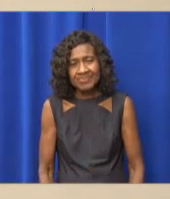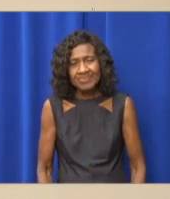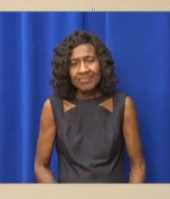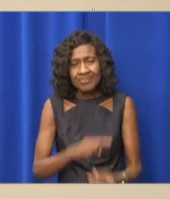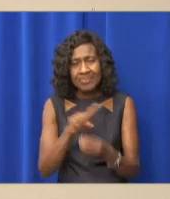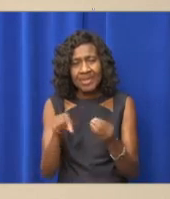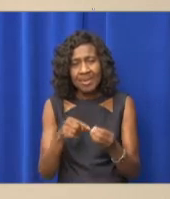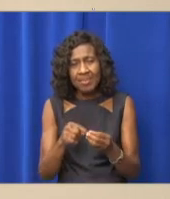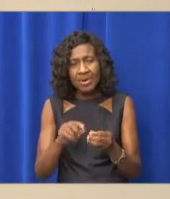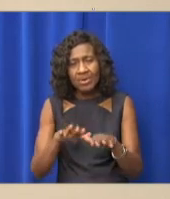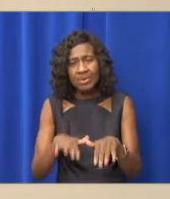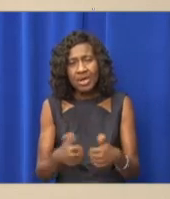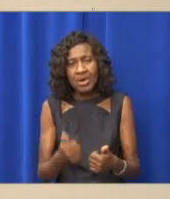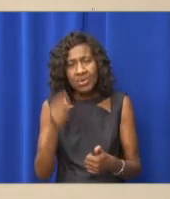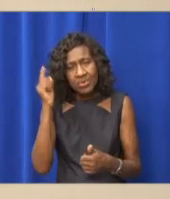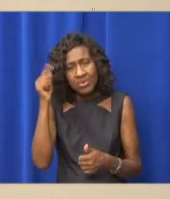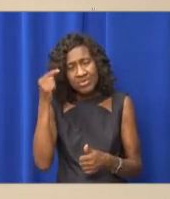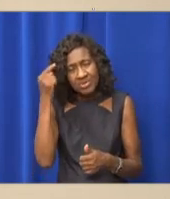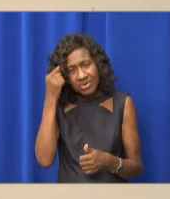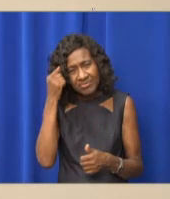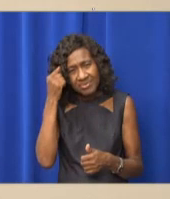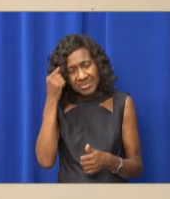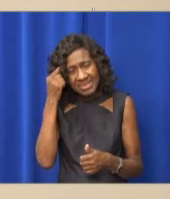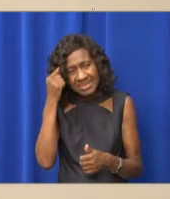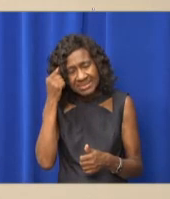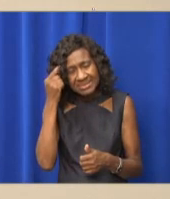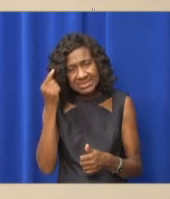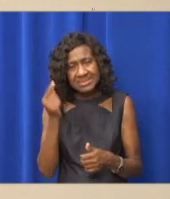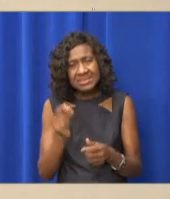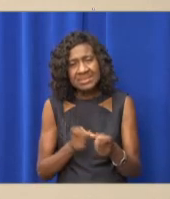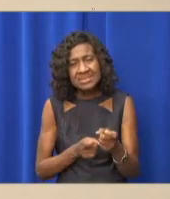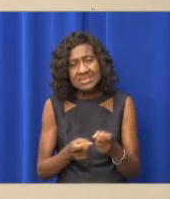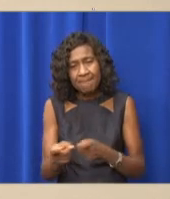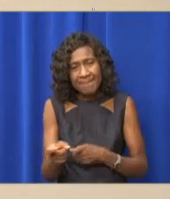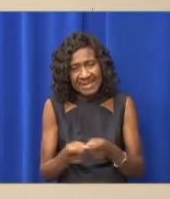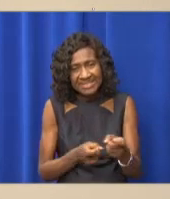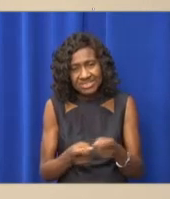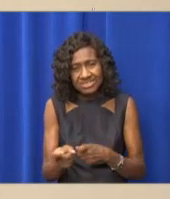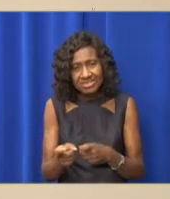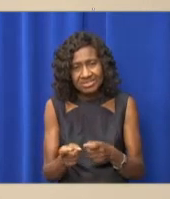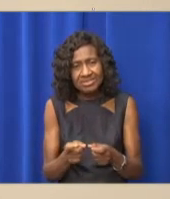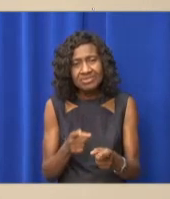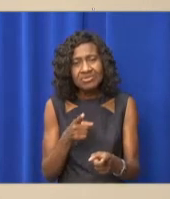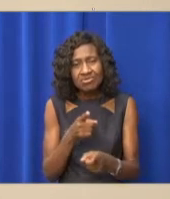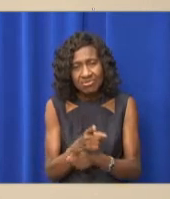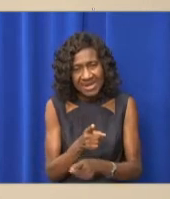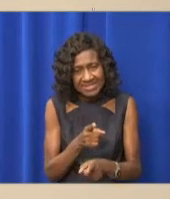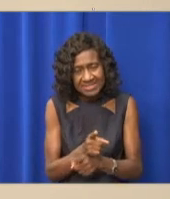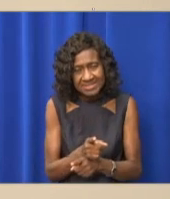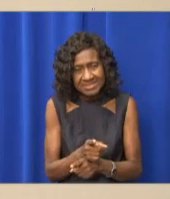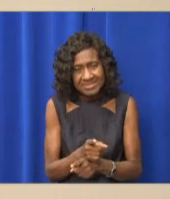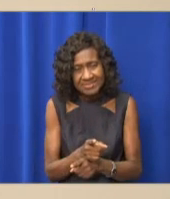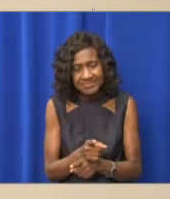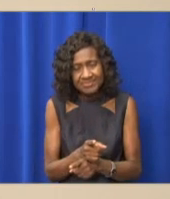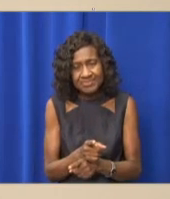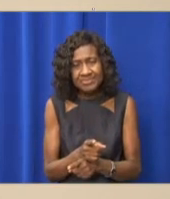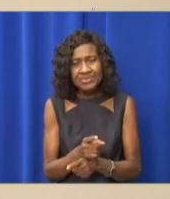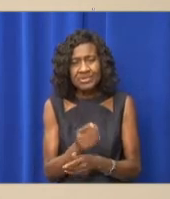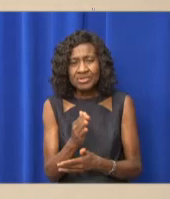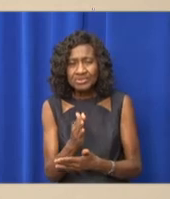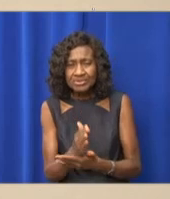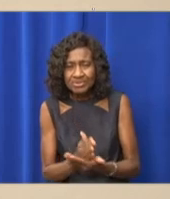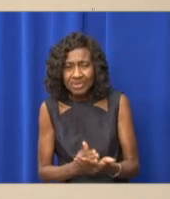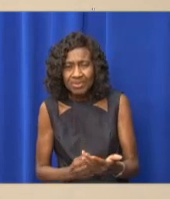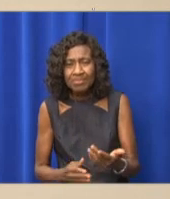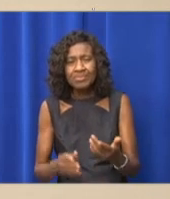about the way the government has gone about and is going about managing this crisis. And a number of my friends have written to